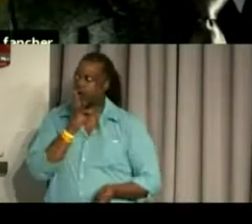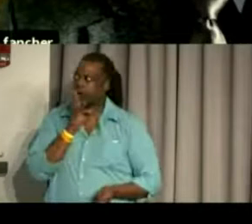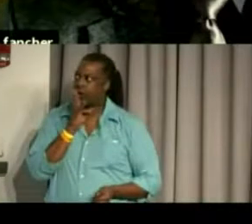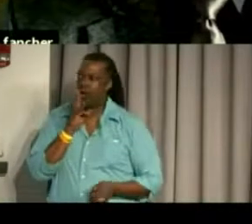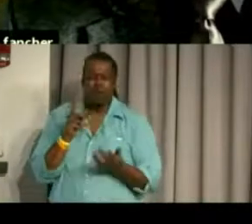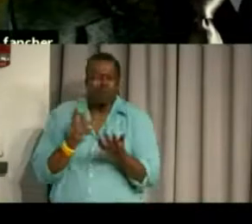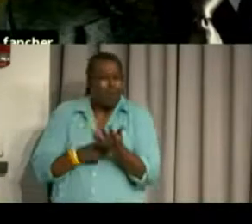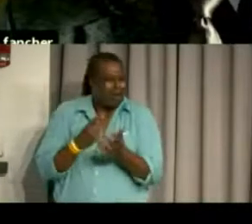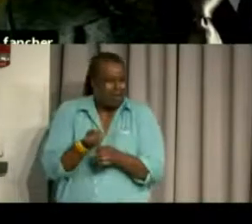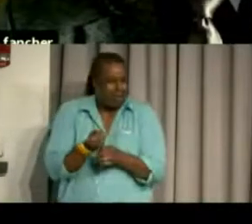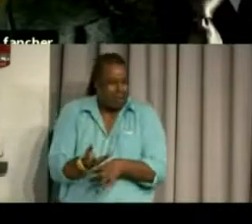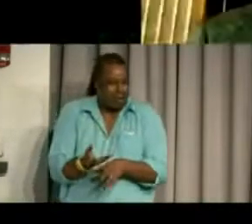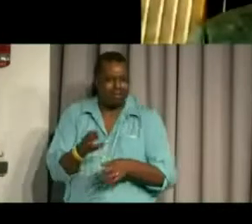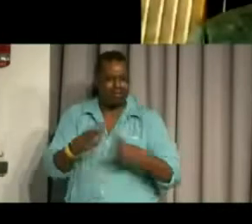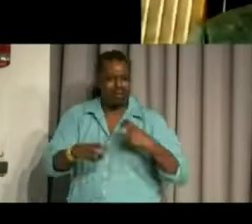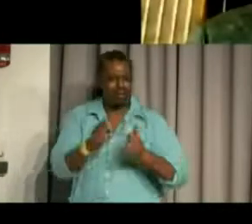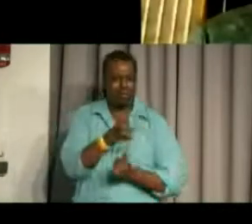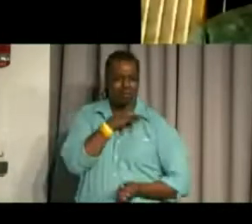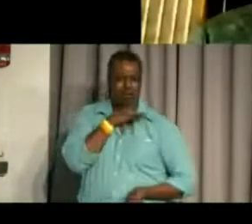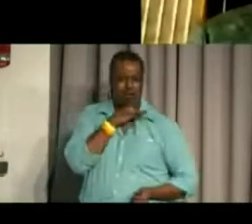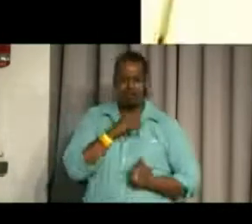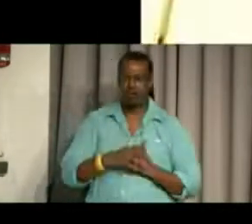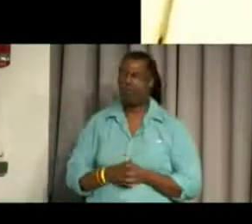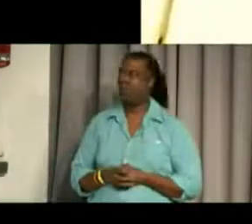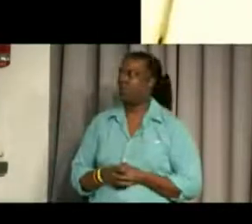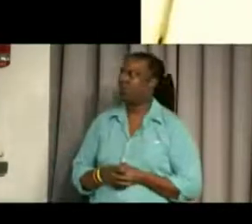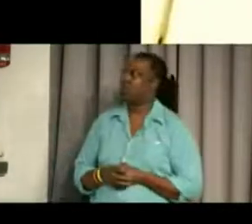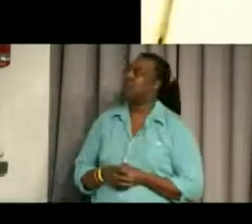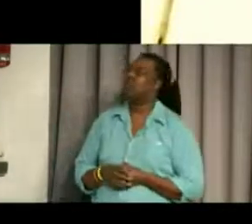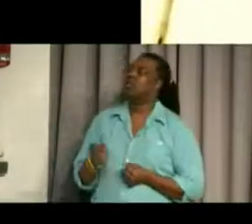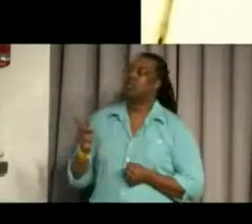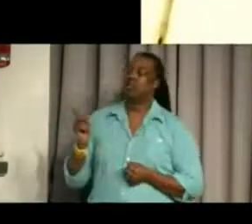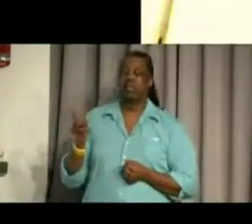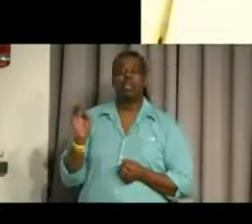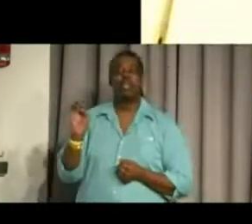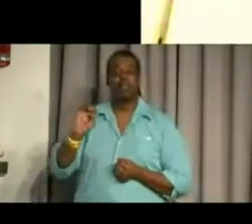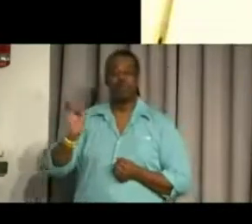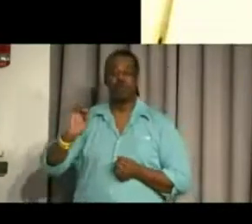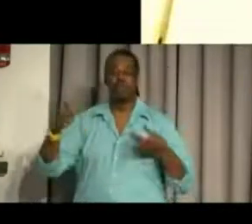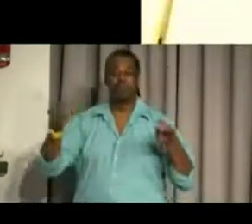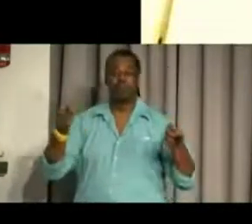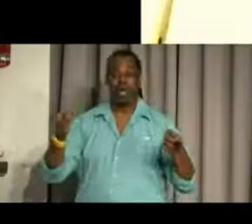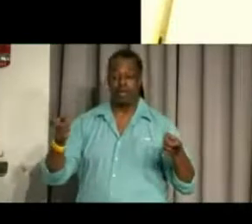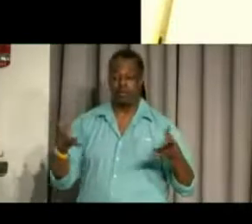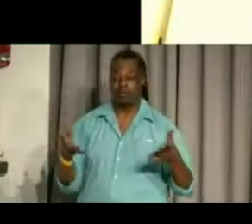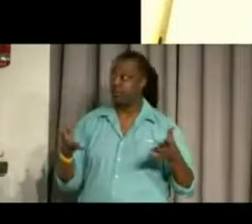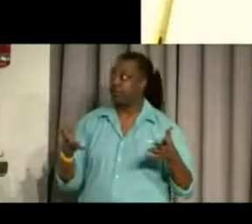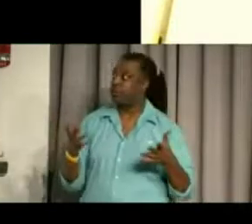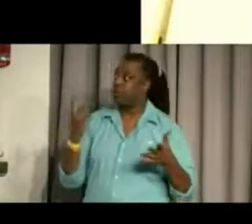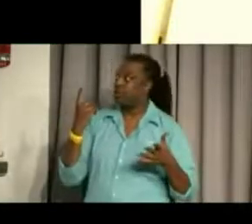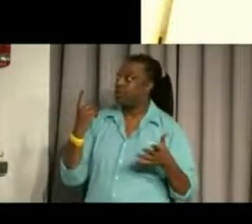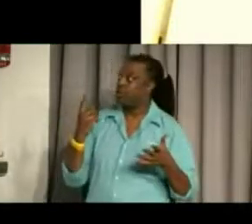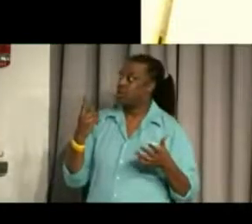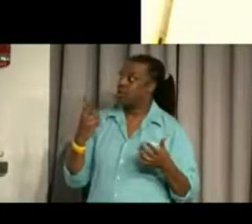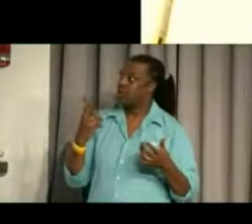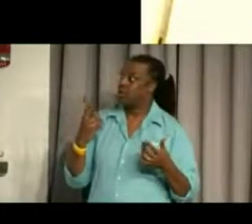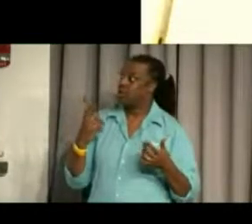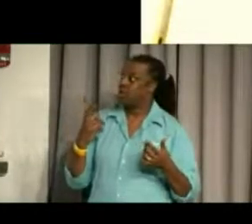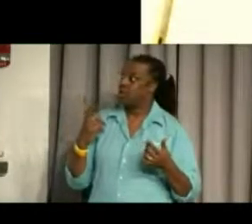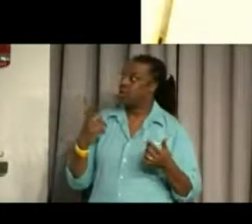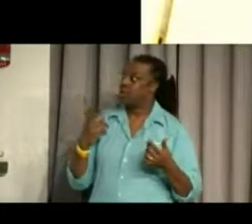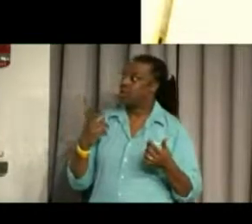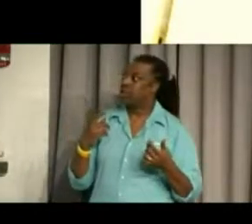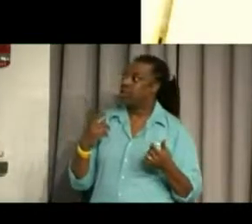the problem with the water? Well, the emergency manager, for a city that had debt, the emergency